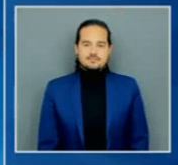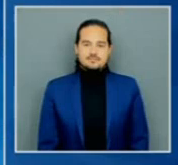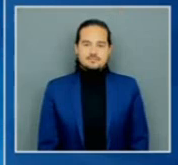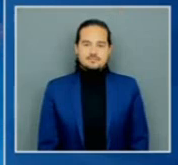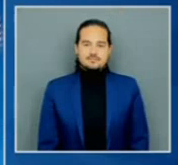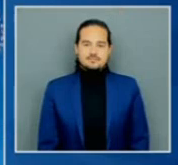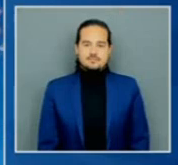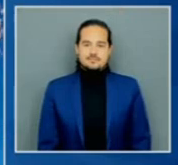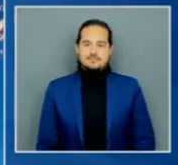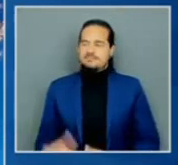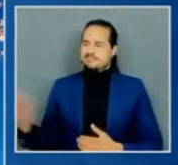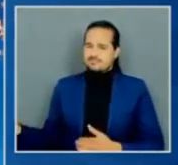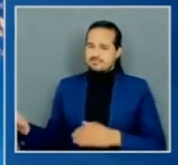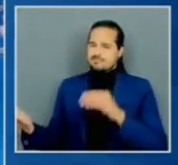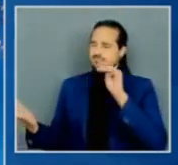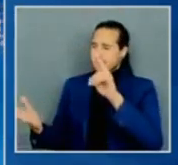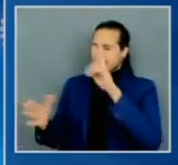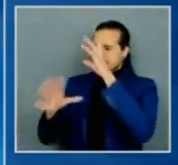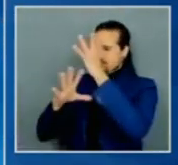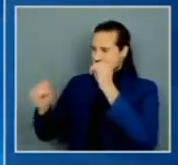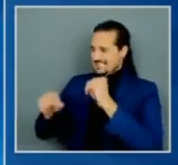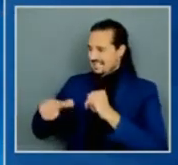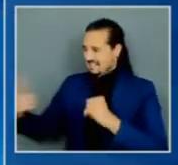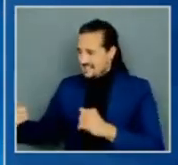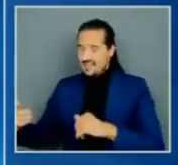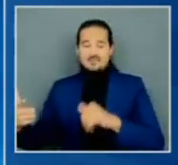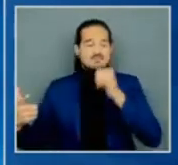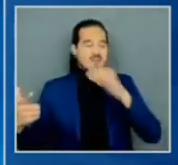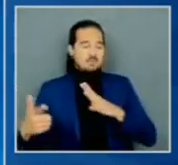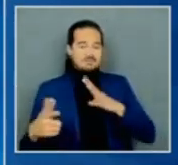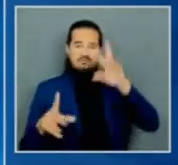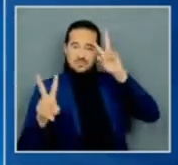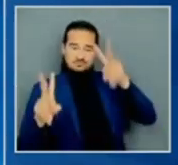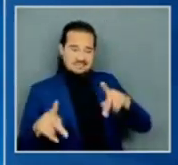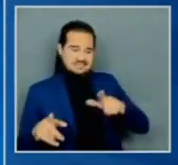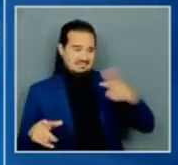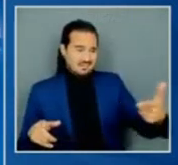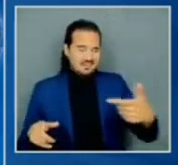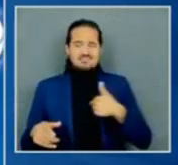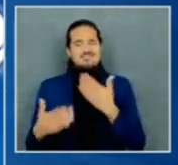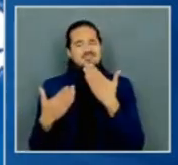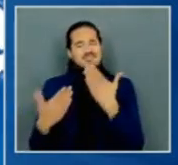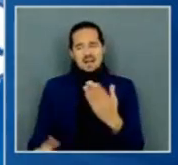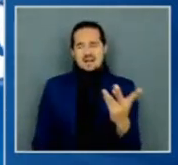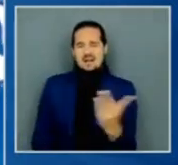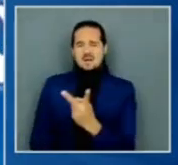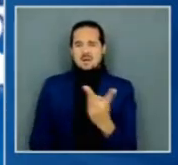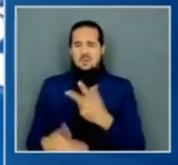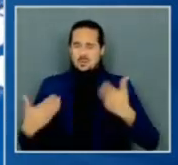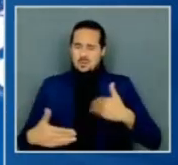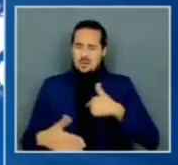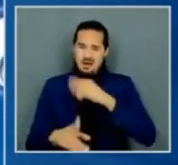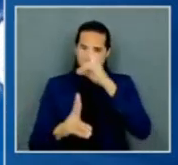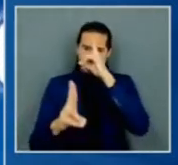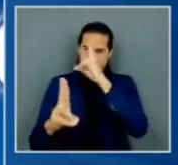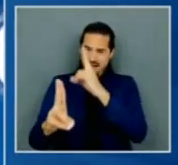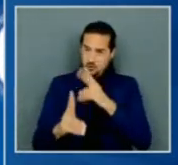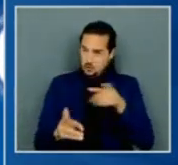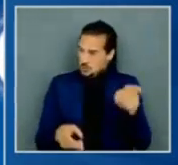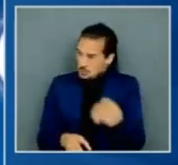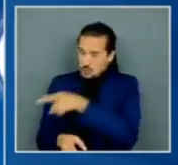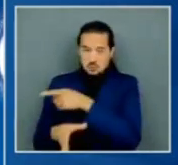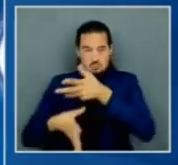Well, Mr. President-elect, Madam Vice President-elect, thank you so much for entrusting me